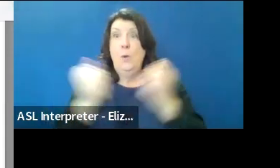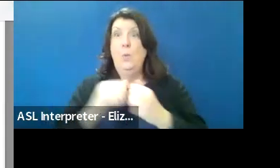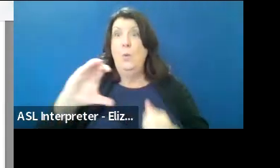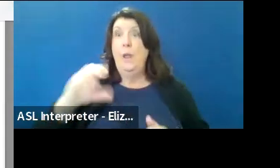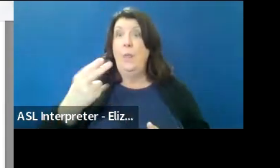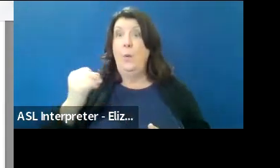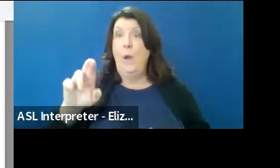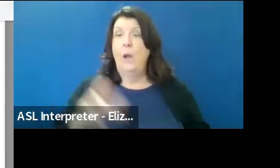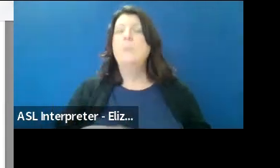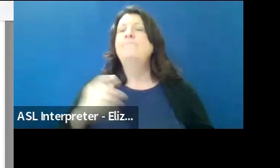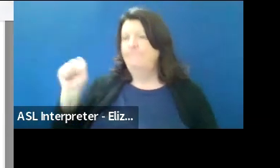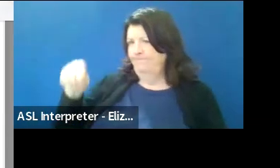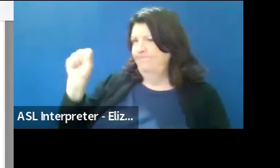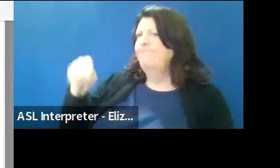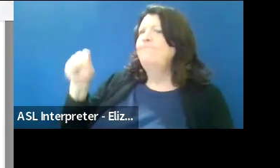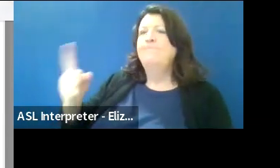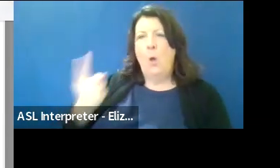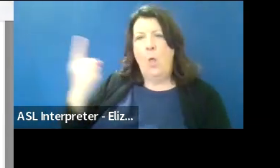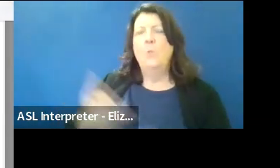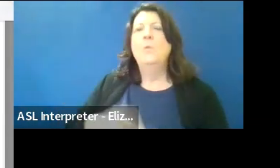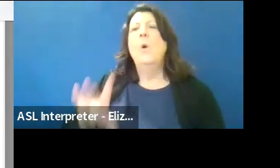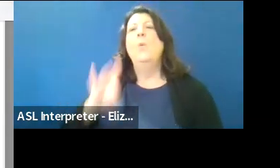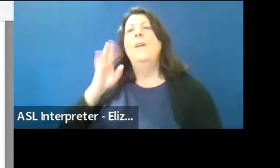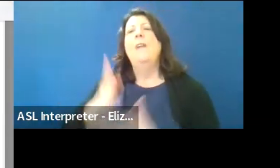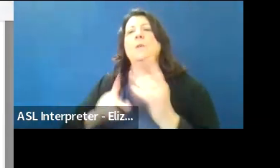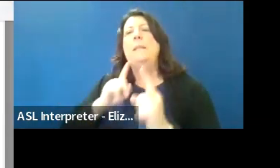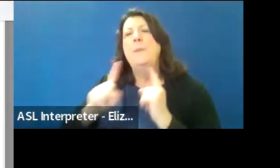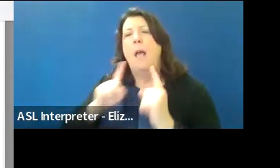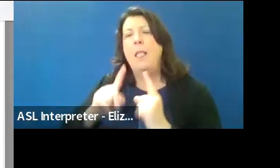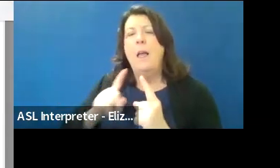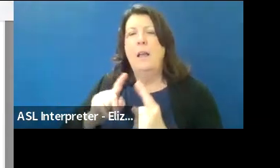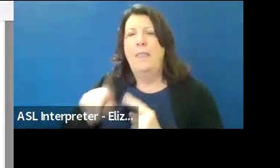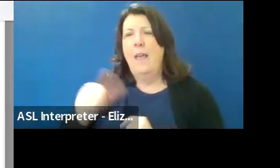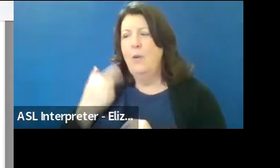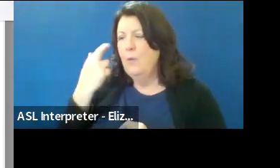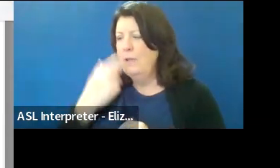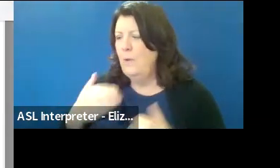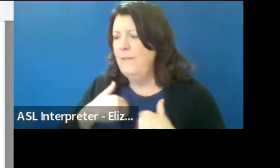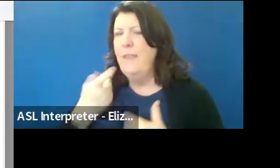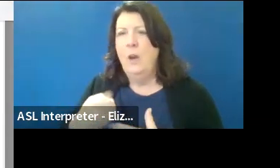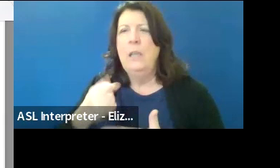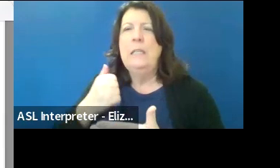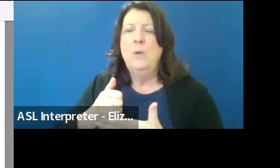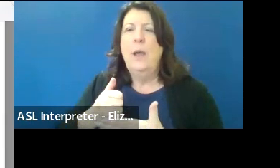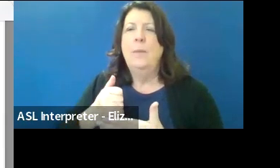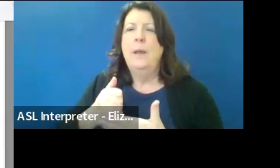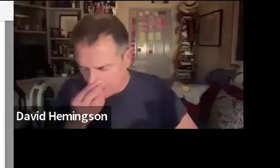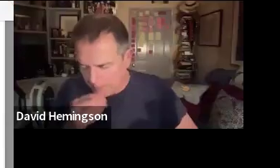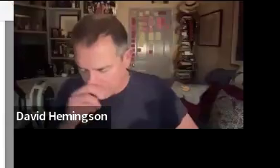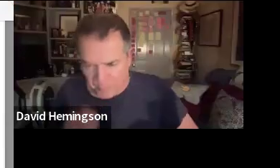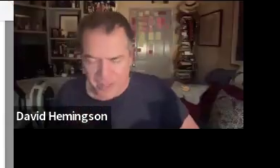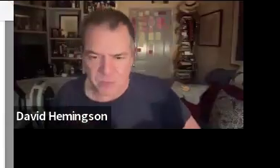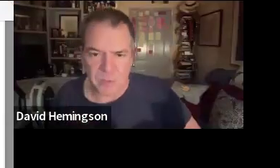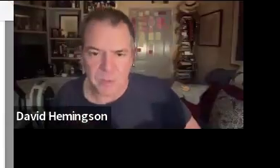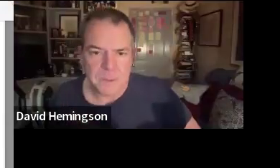Yeah. We found some kind of dialogue, and part of the reason that I have it there is that, like, he riffed a little bit. Our choir master riffed a little bit, and it